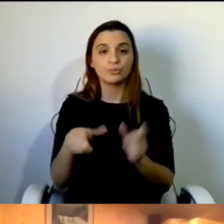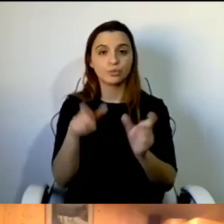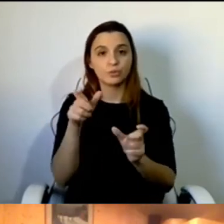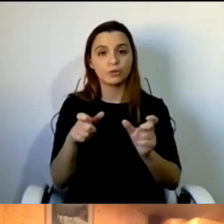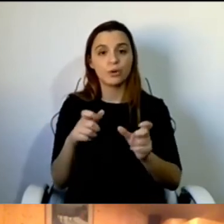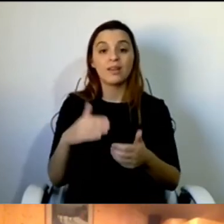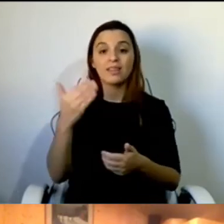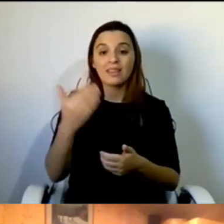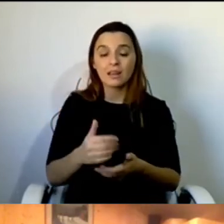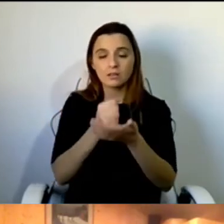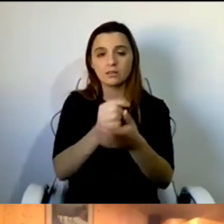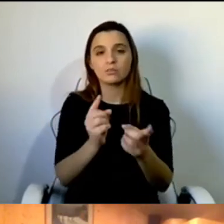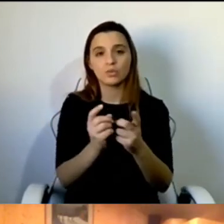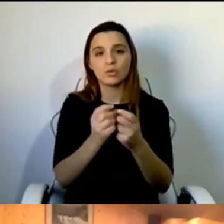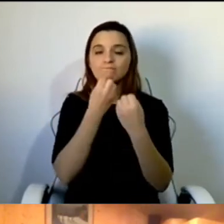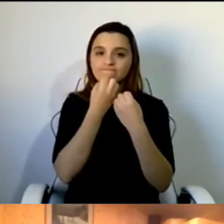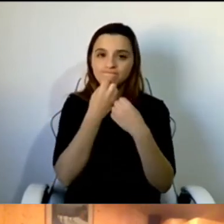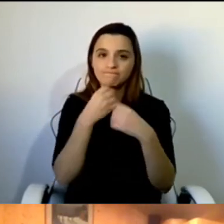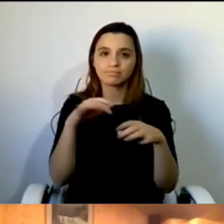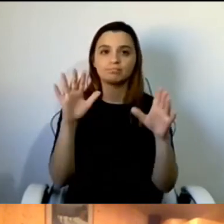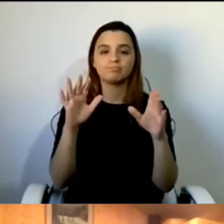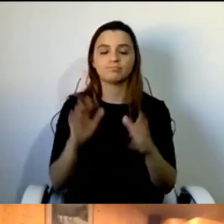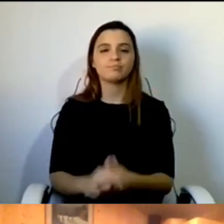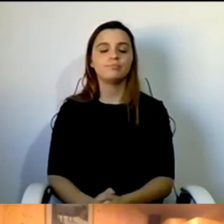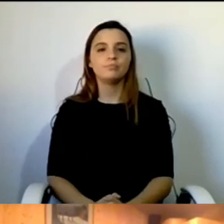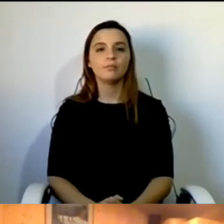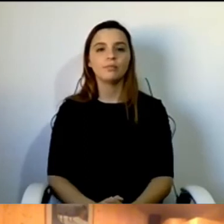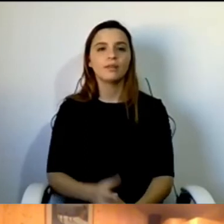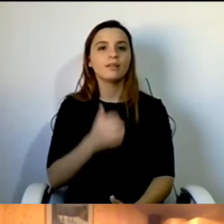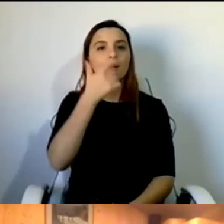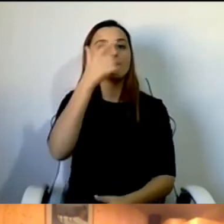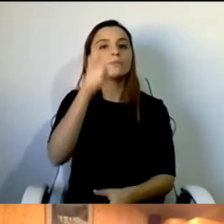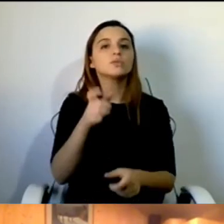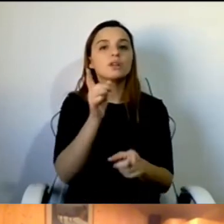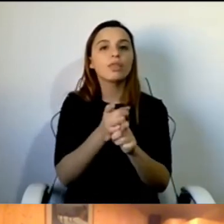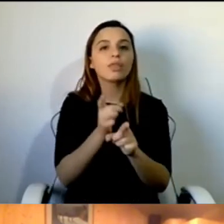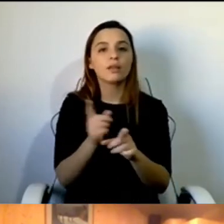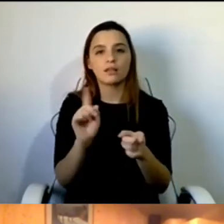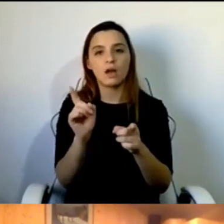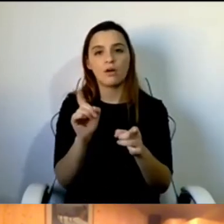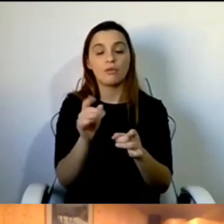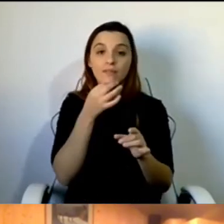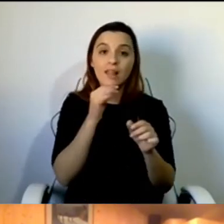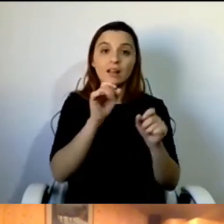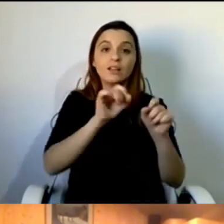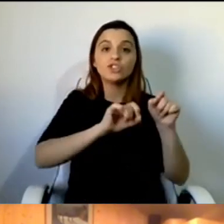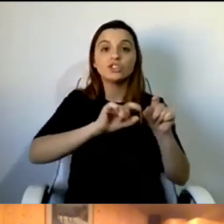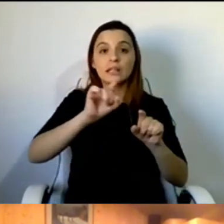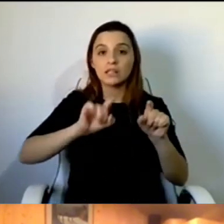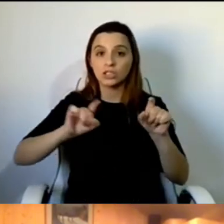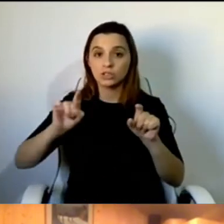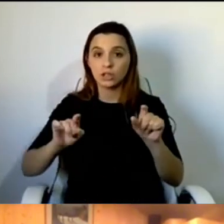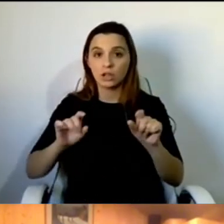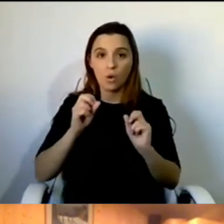not talking about the same people, but we're talking about the statistics here. At the same time, Sweden today